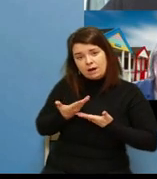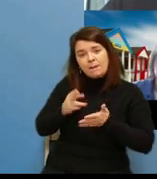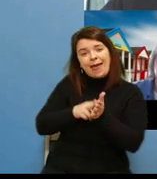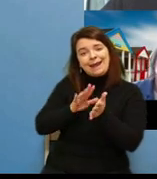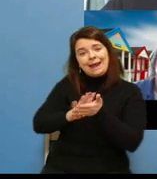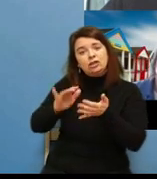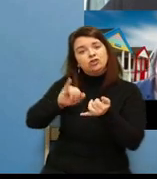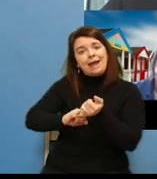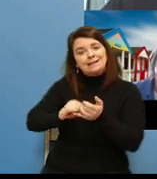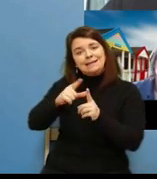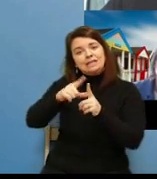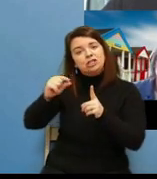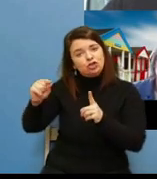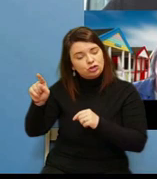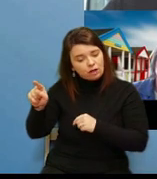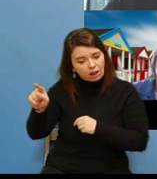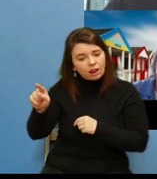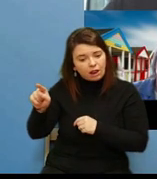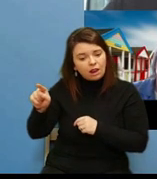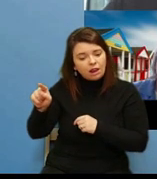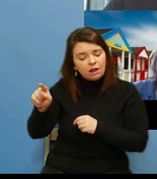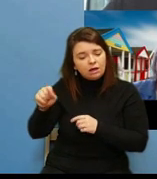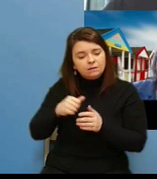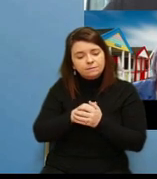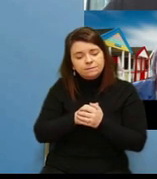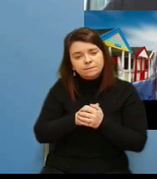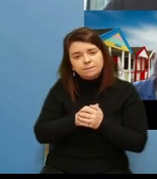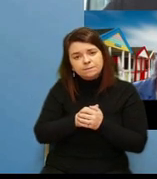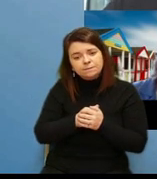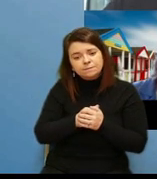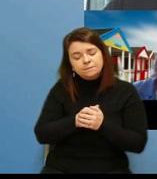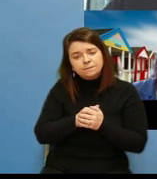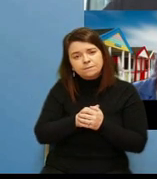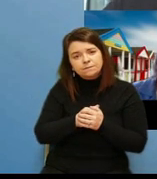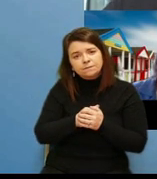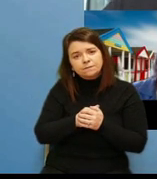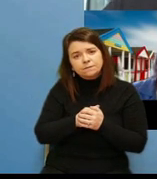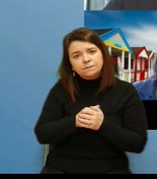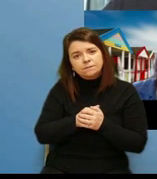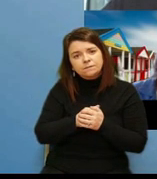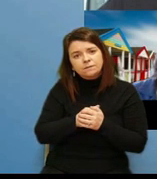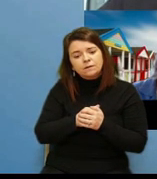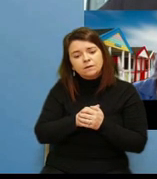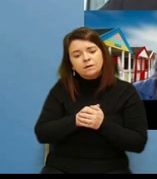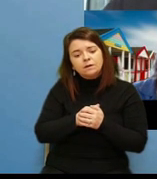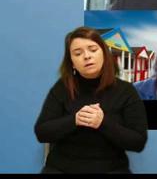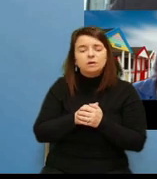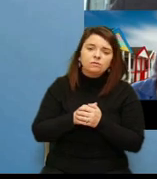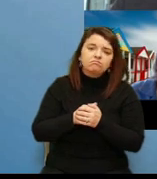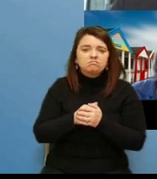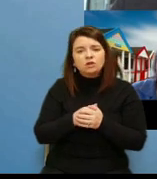The information that we have is provided by NHS Digital, and it's only practices who have access at